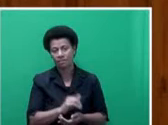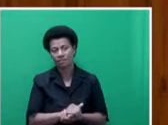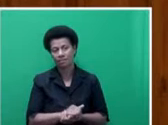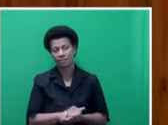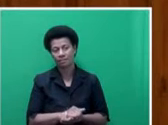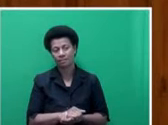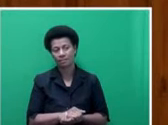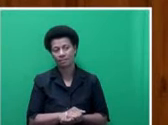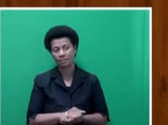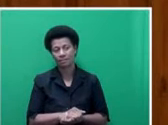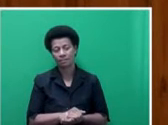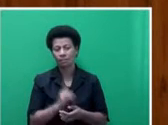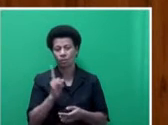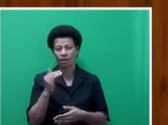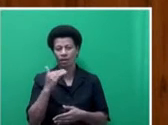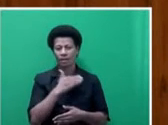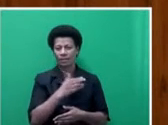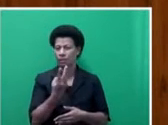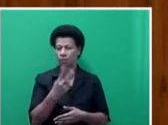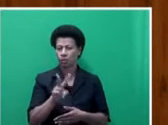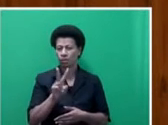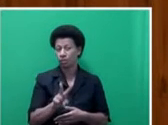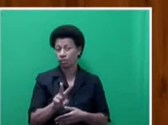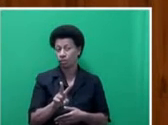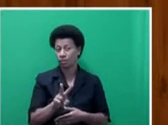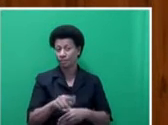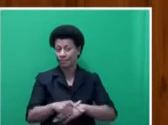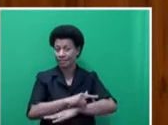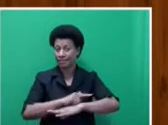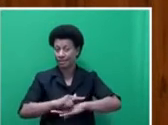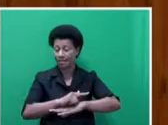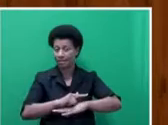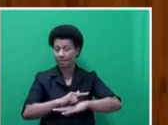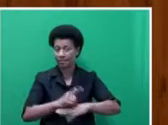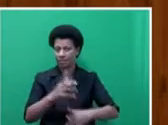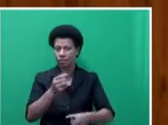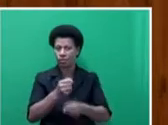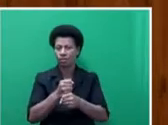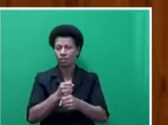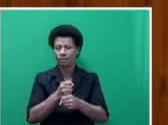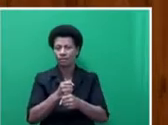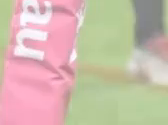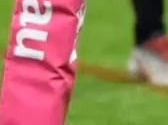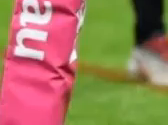said, 122 land parcel with a total land area of almost